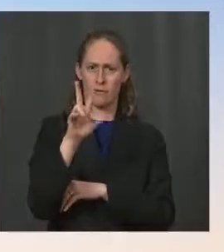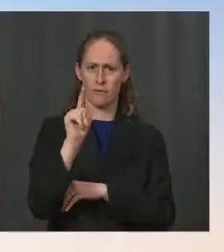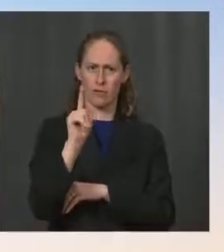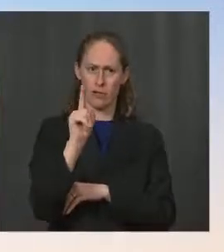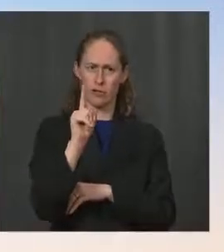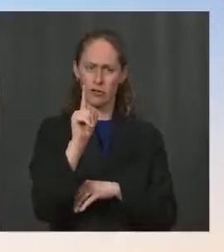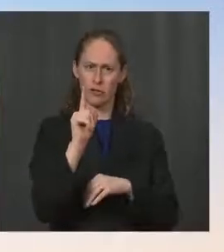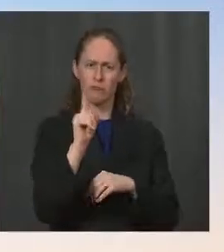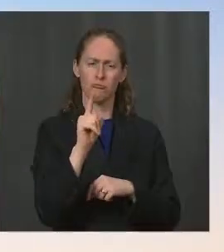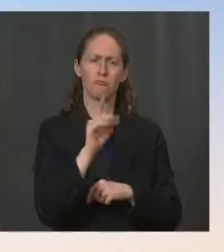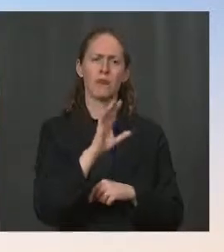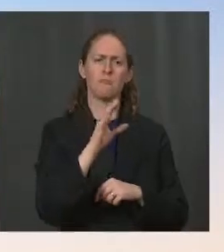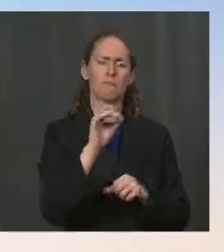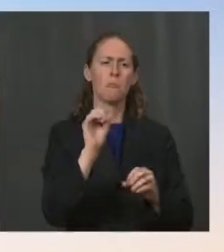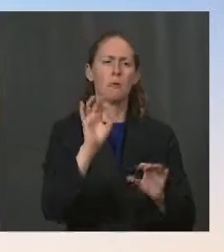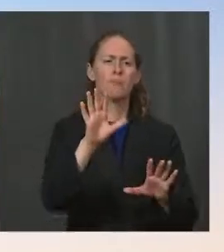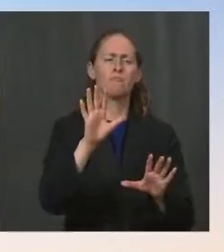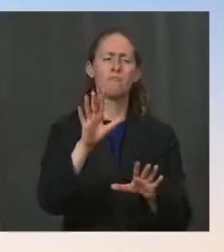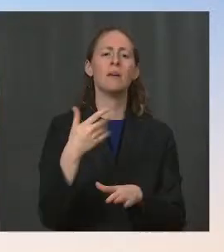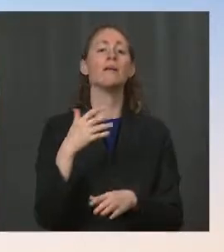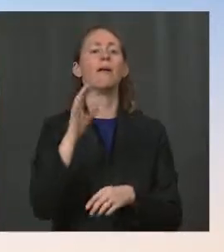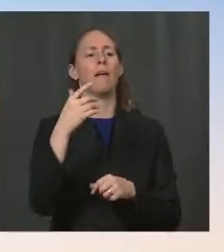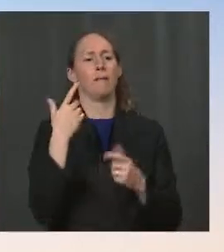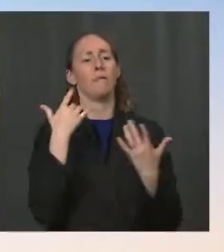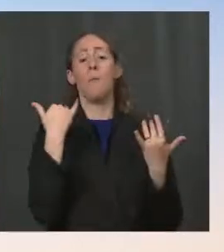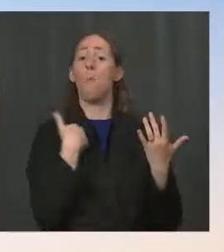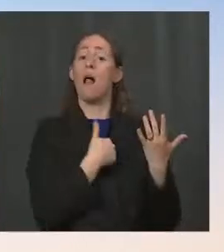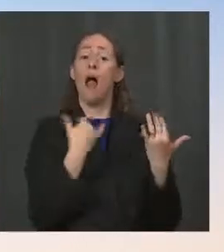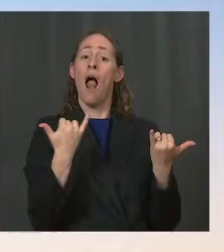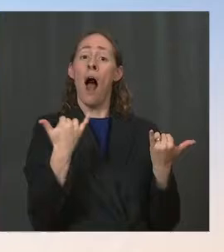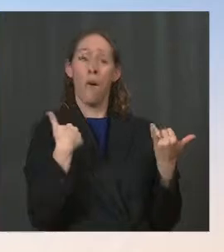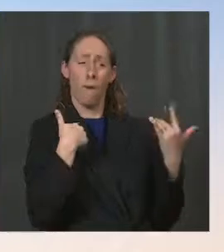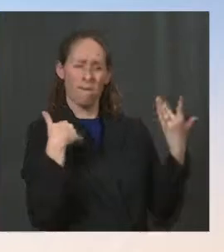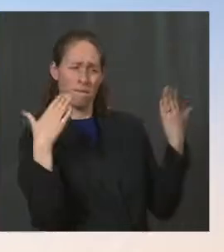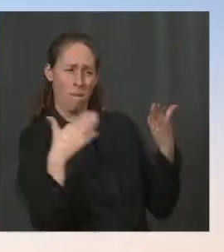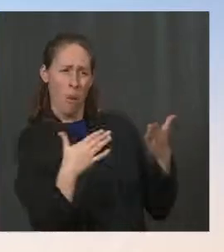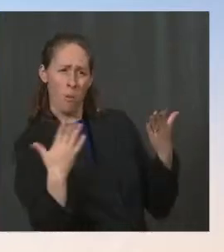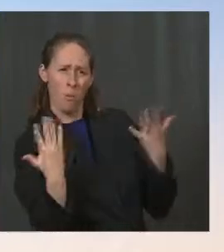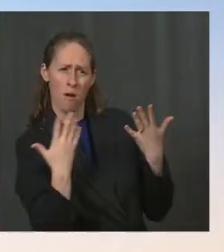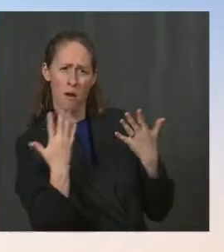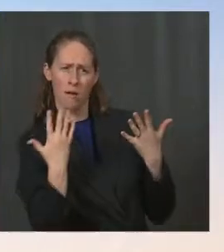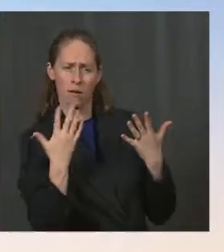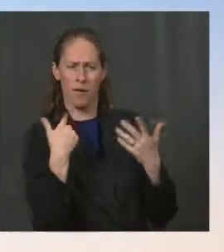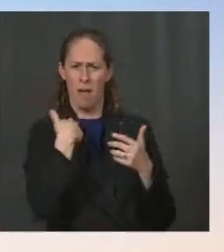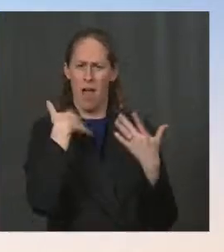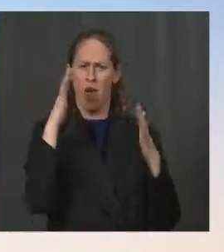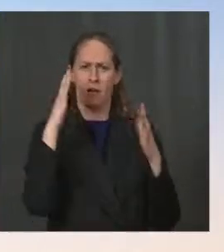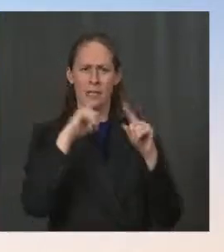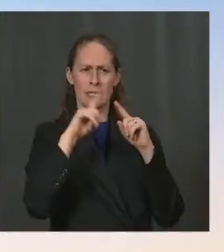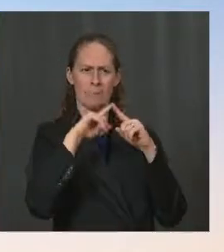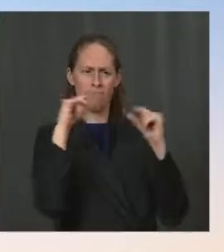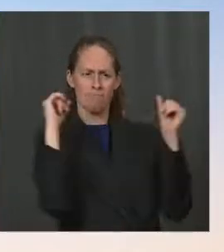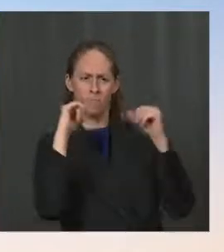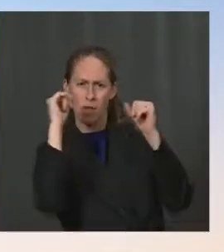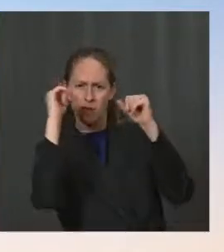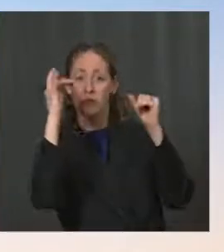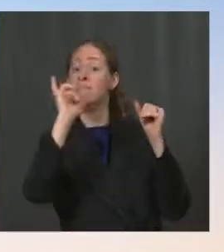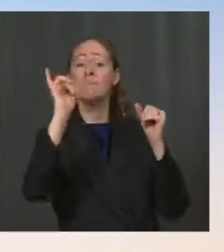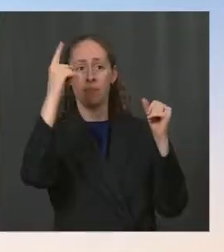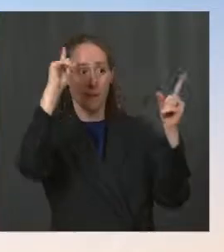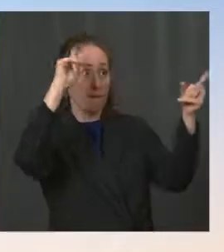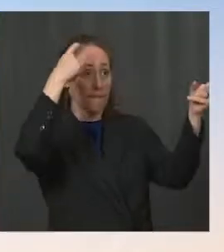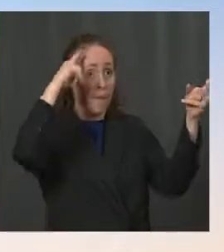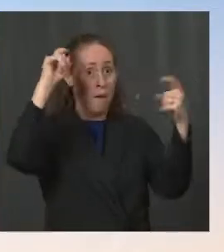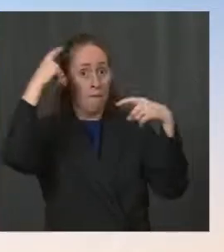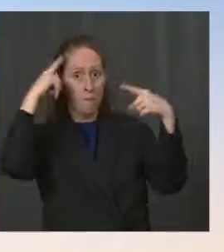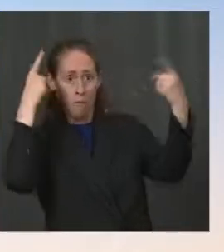that we are focused on operationally moving forward on a number of fronts. There's the diplomatic front. We have more than half of the countries in the